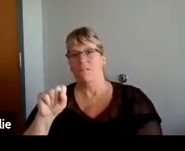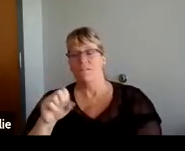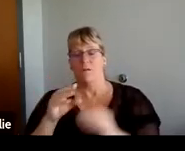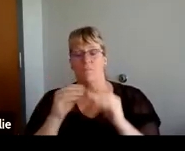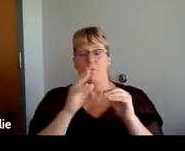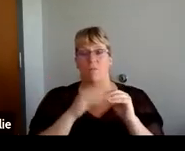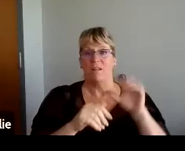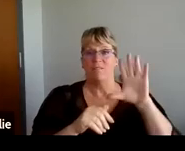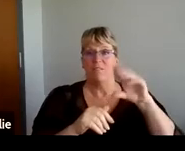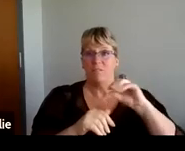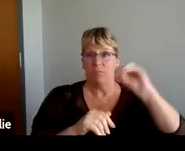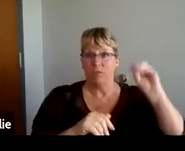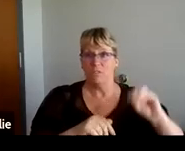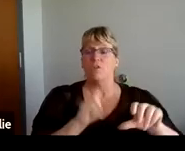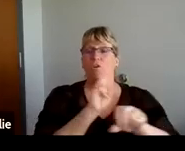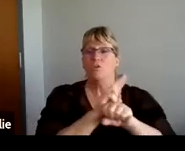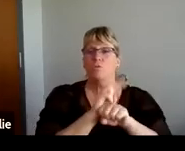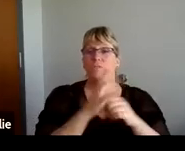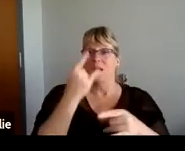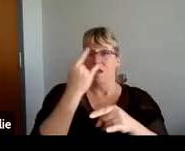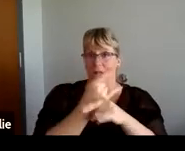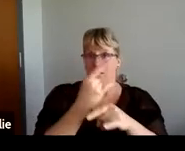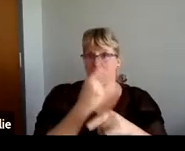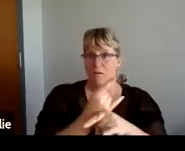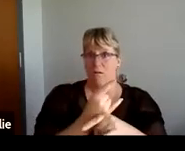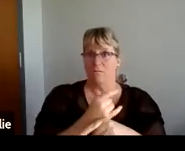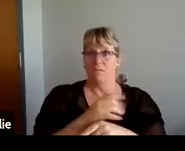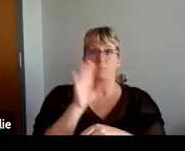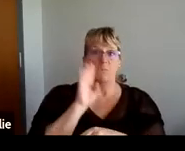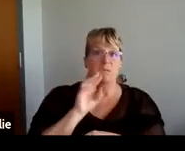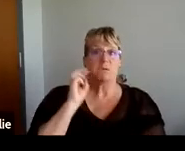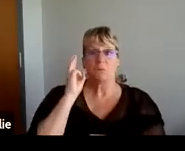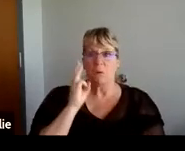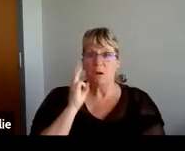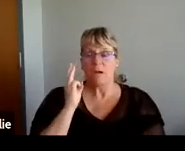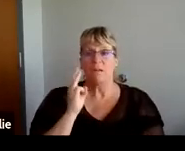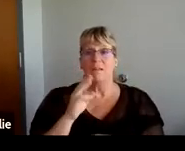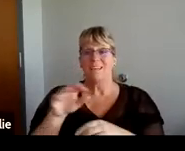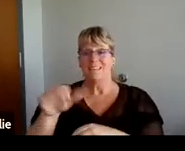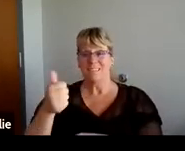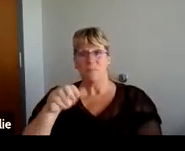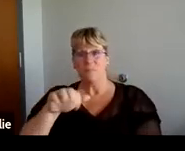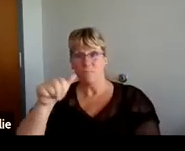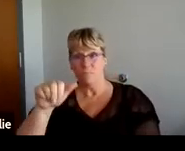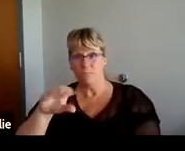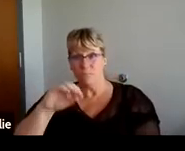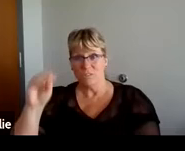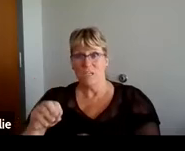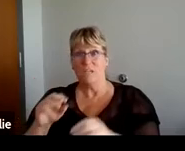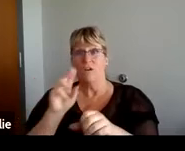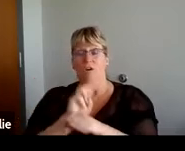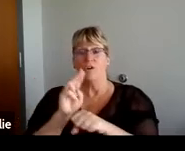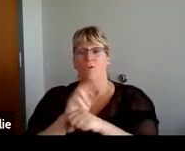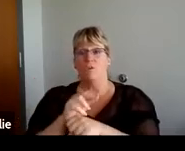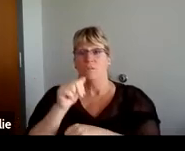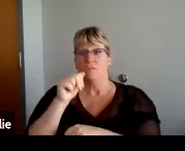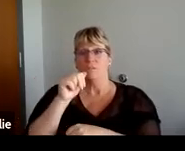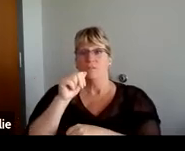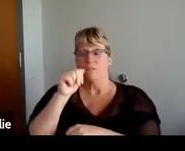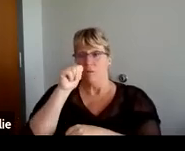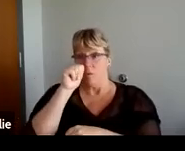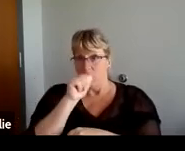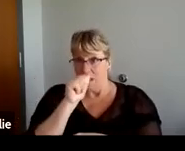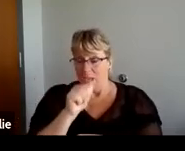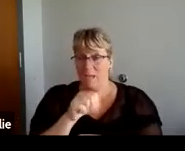50% are also using alcohol along with it. 10+% are using either cocaine or the tranquilizers, and